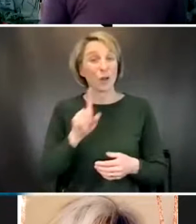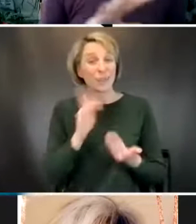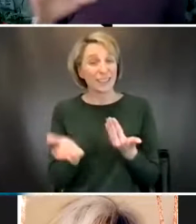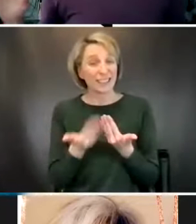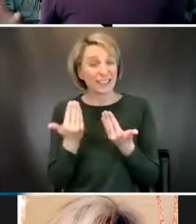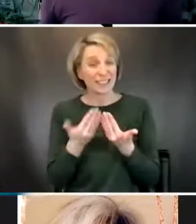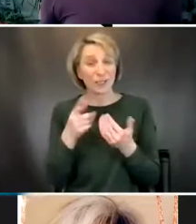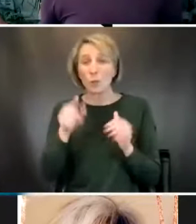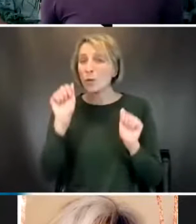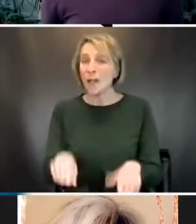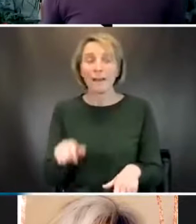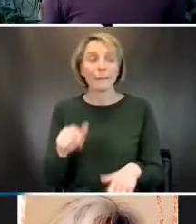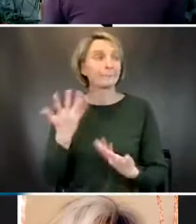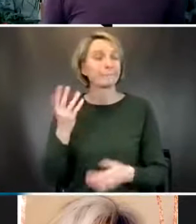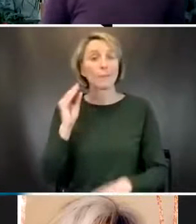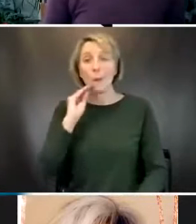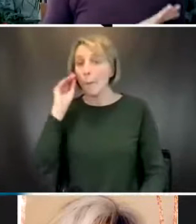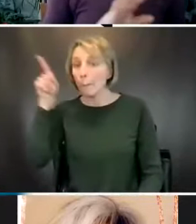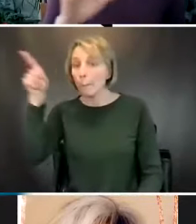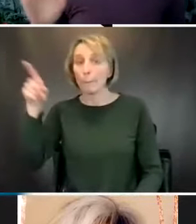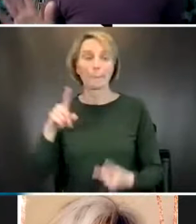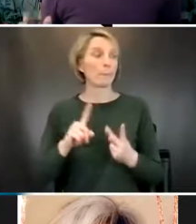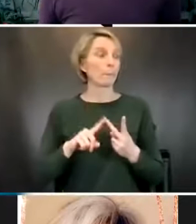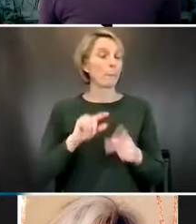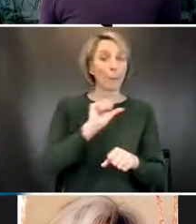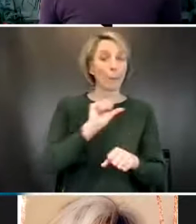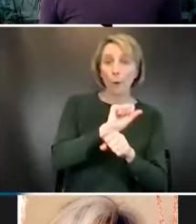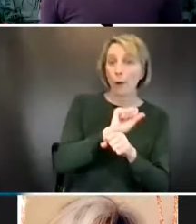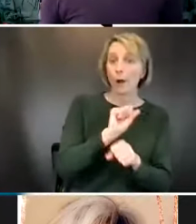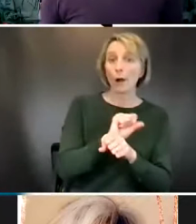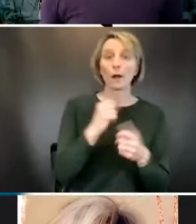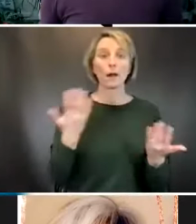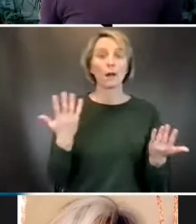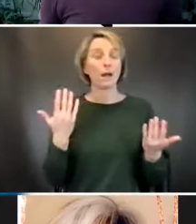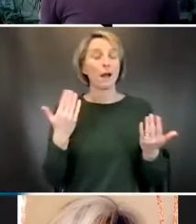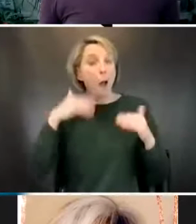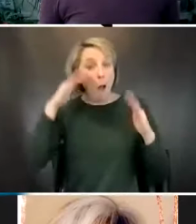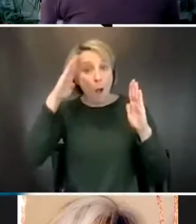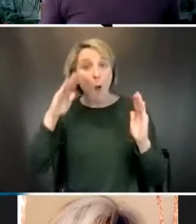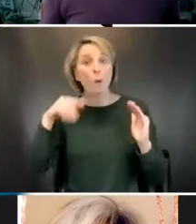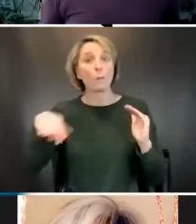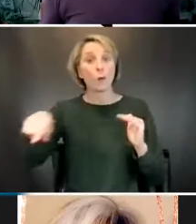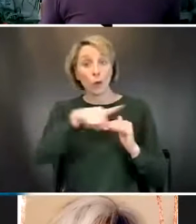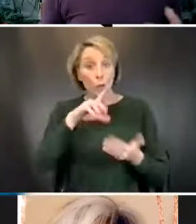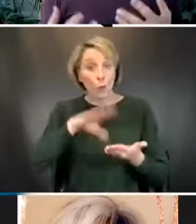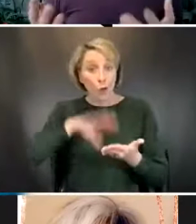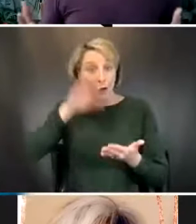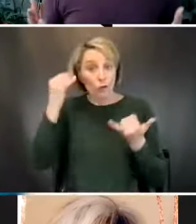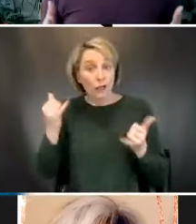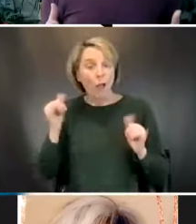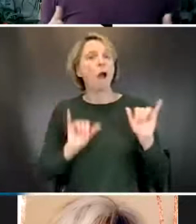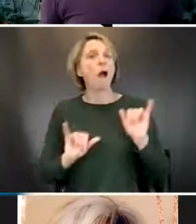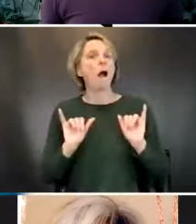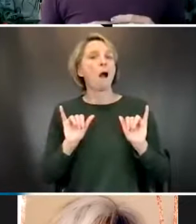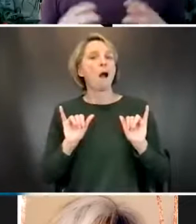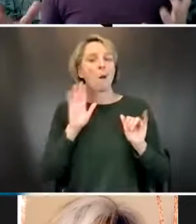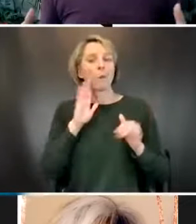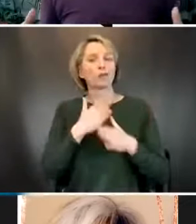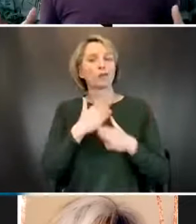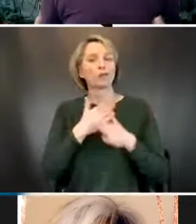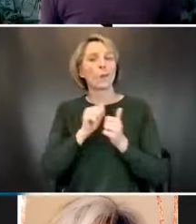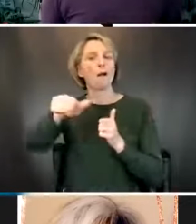at home, at work. My hope is that you're able to share this with someone And I've used this particularly if